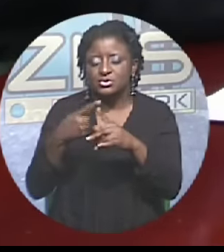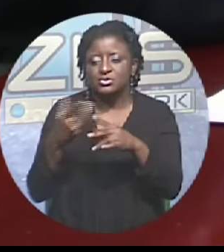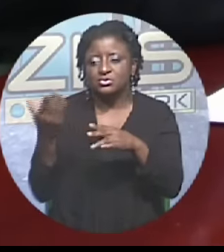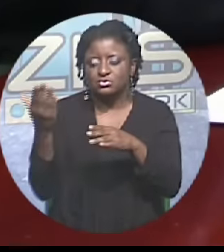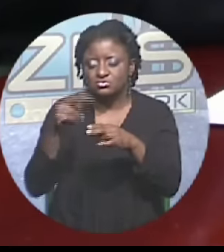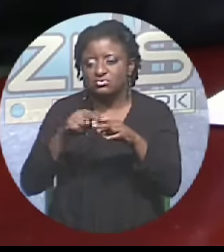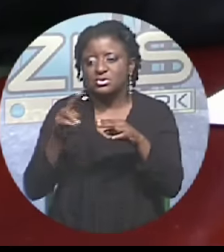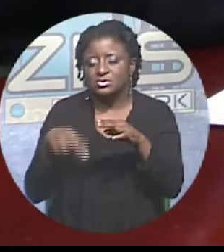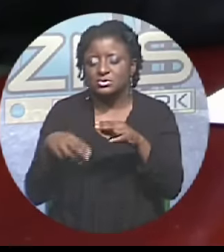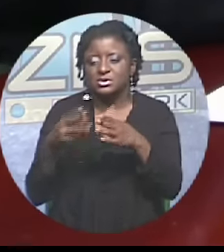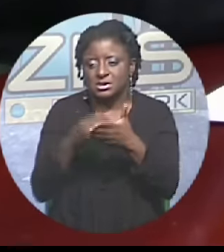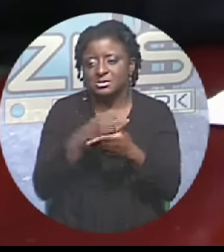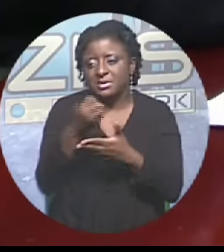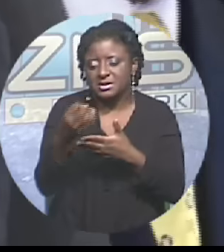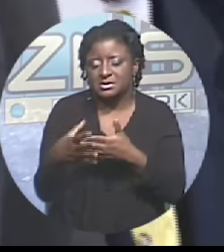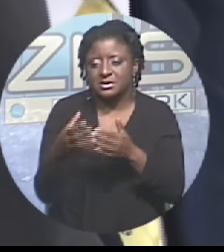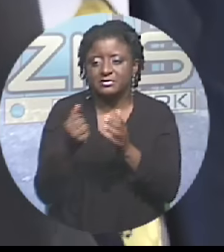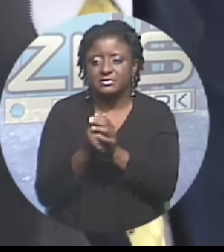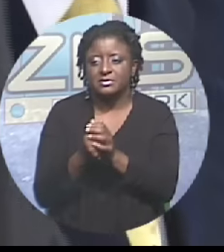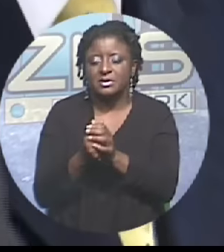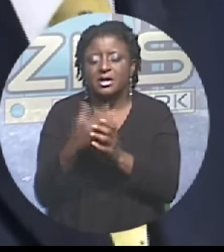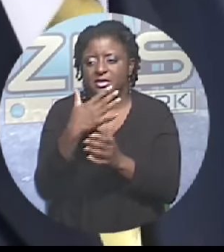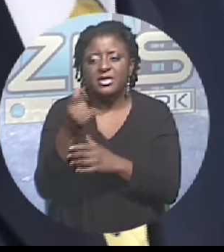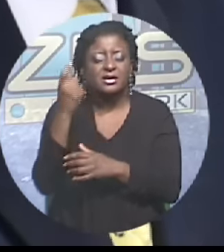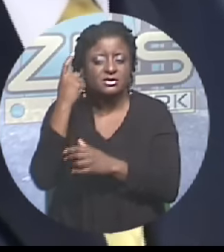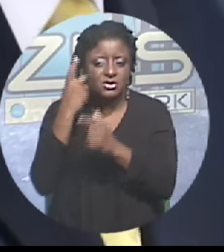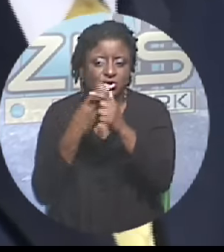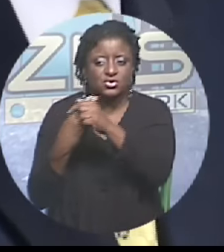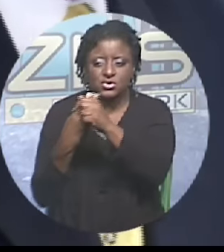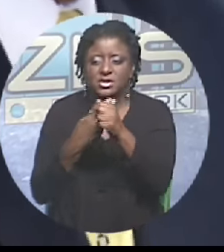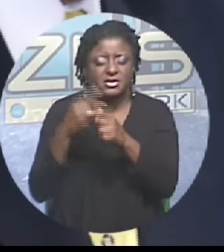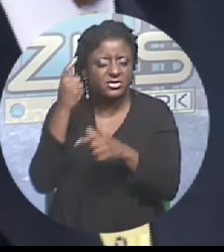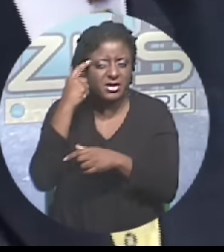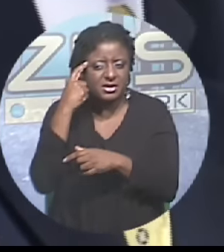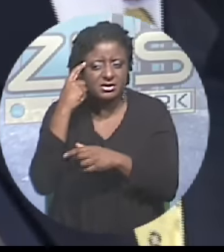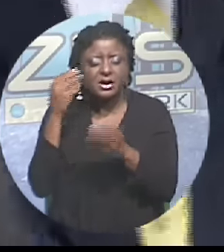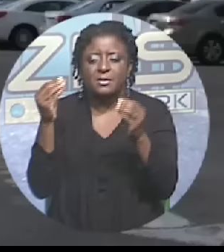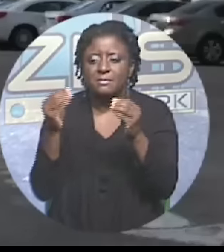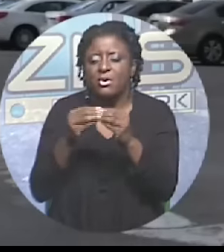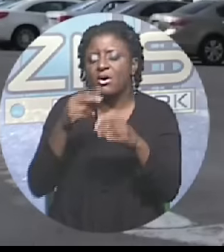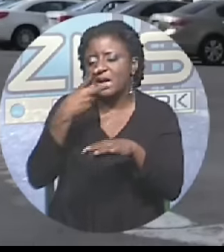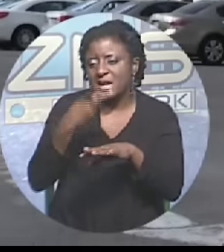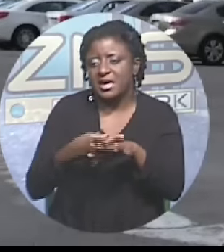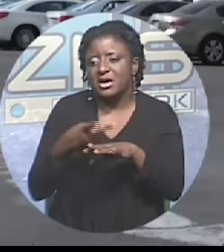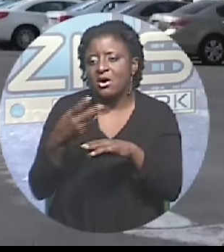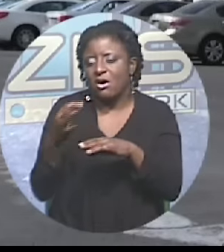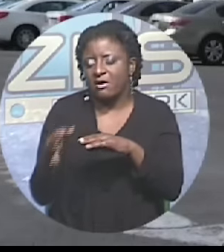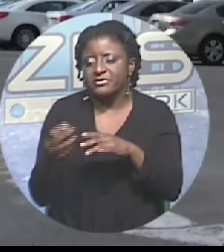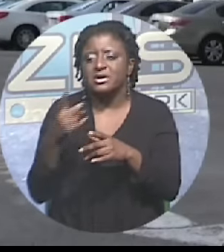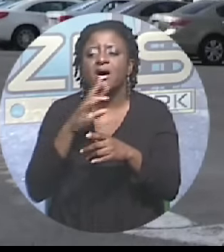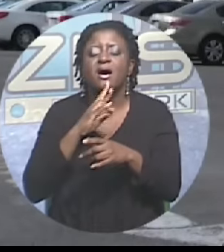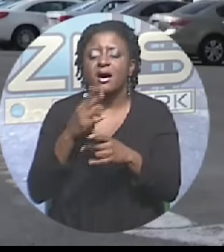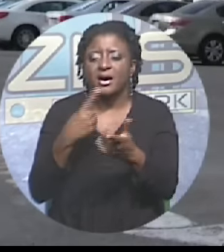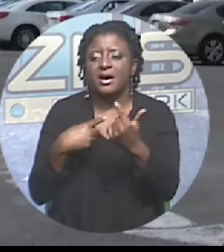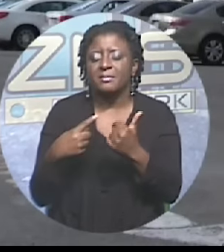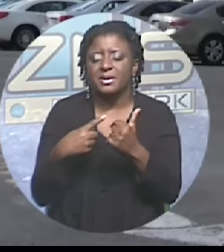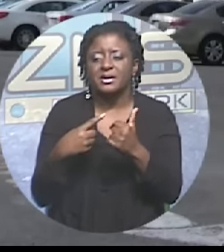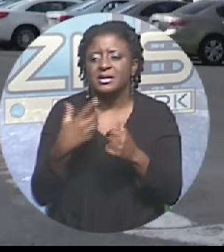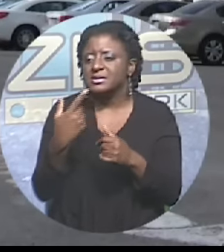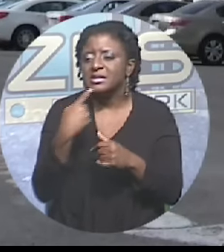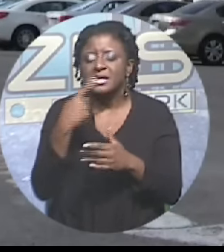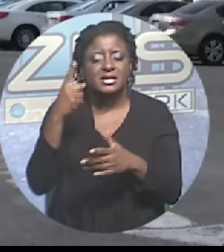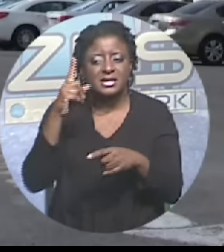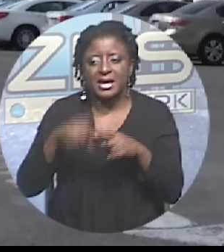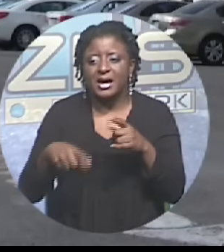pending. Evans says the Bahamas cannot continue to export jobs and urged government to be vigilant and not allow the call center in the